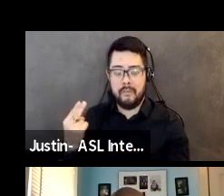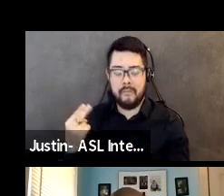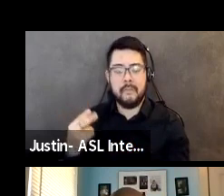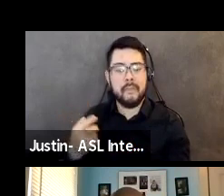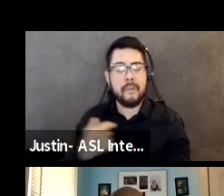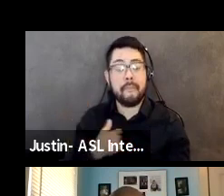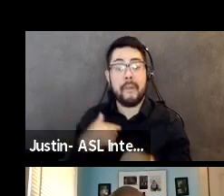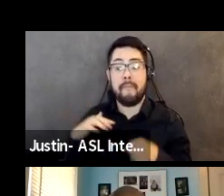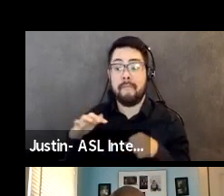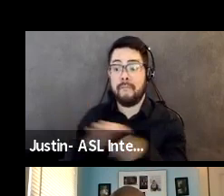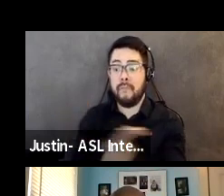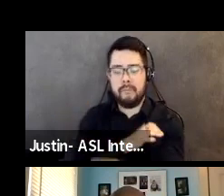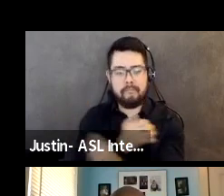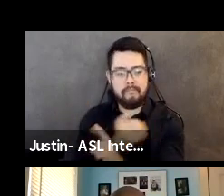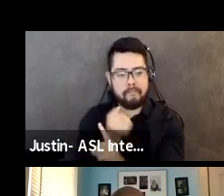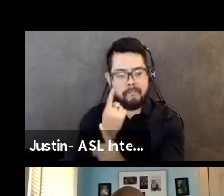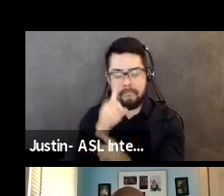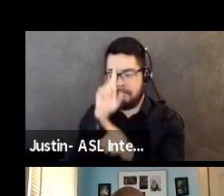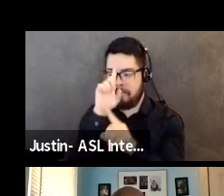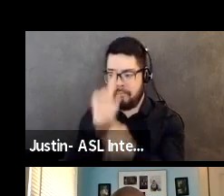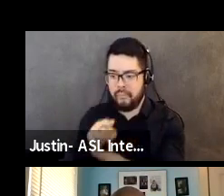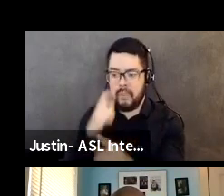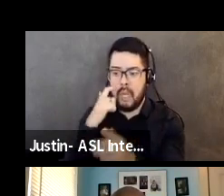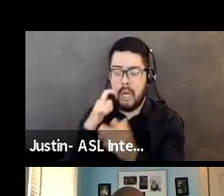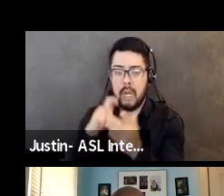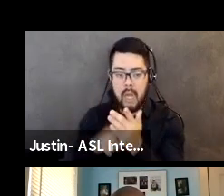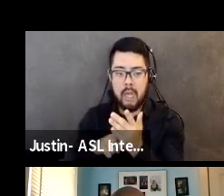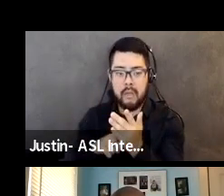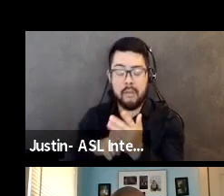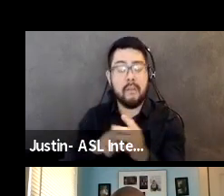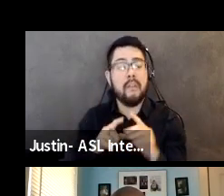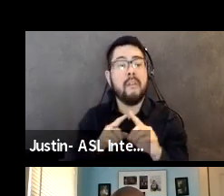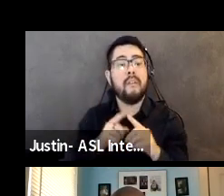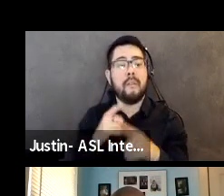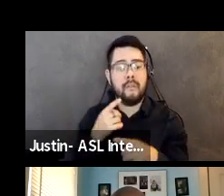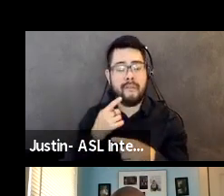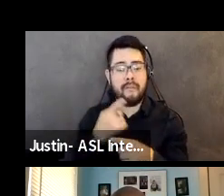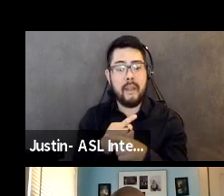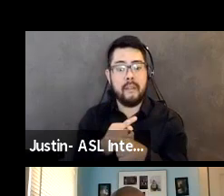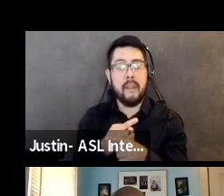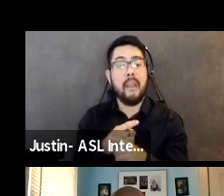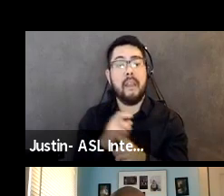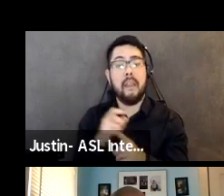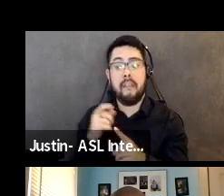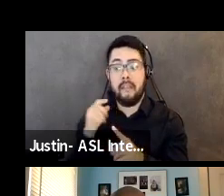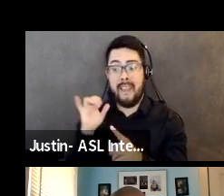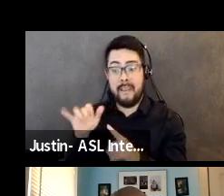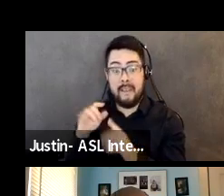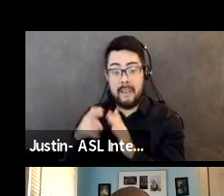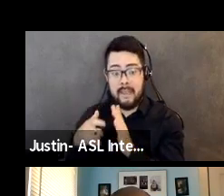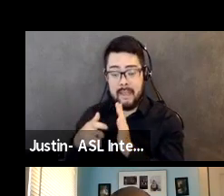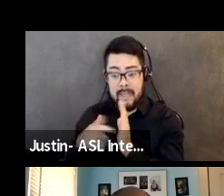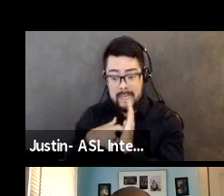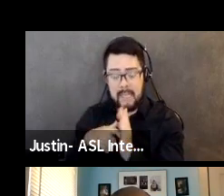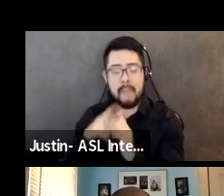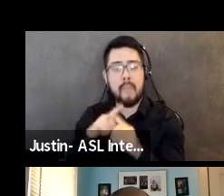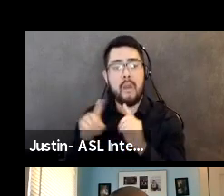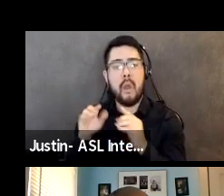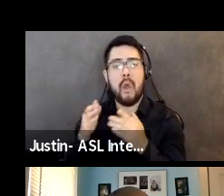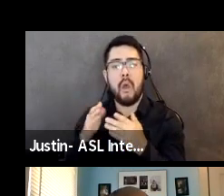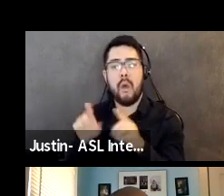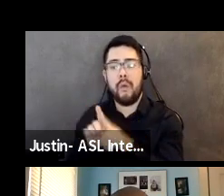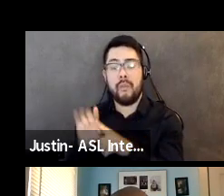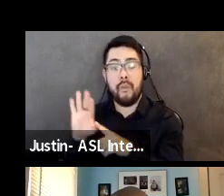recognize and acknowledge the right not only the need the right that the sovereign ash community its